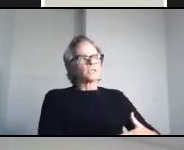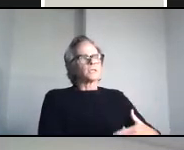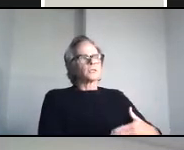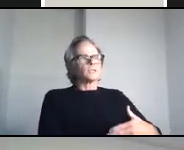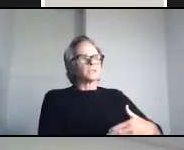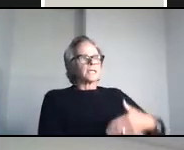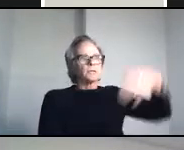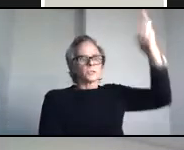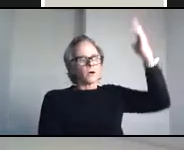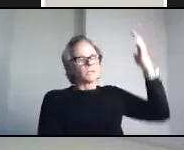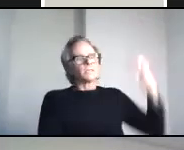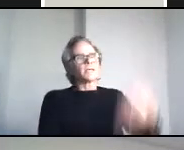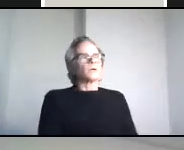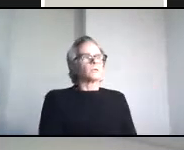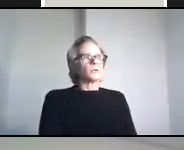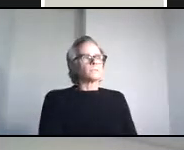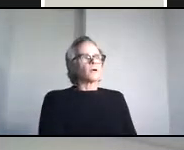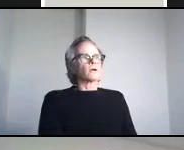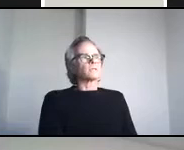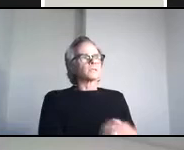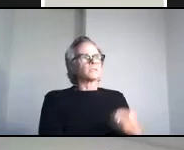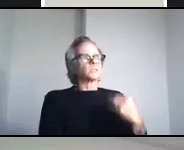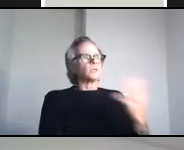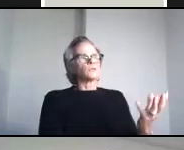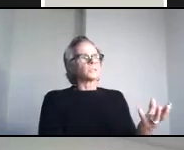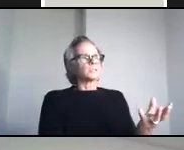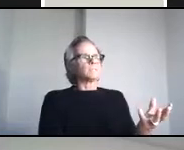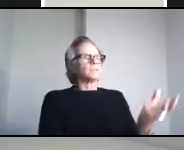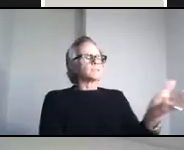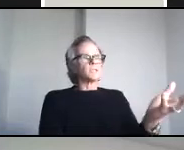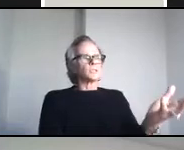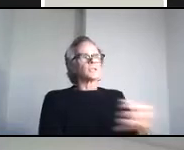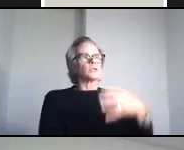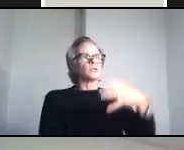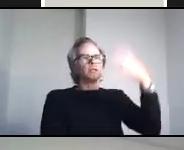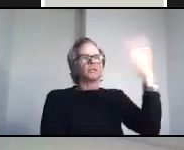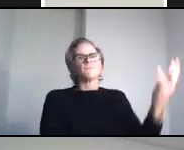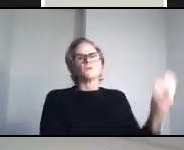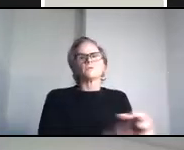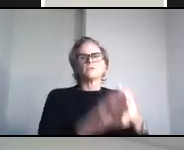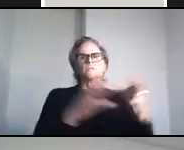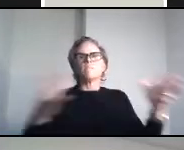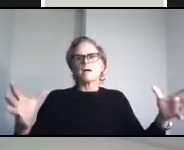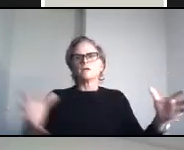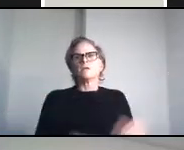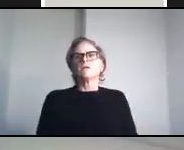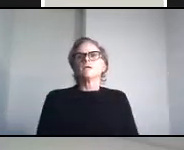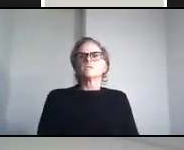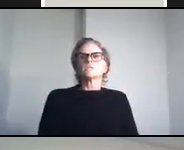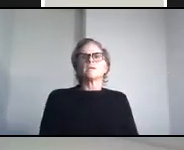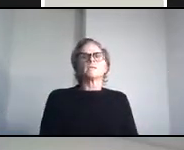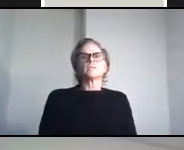downtown Los Angeles, it's now the talk of the town in terms of architects. And it's so interesting to me, this ancient theater being converted to this